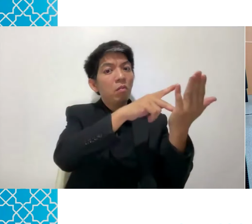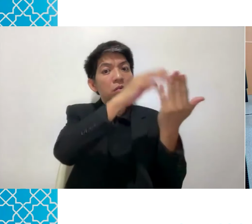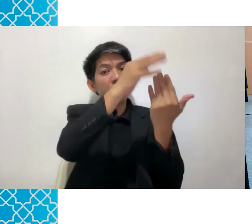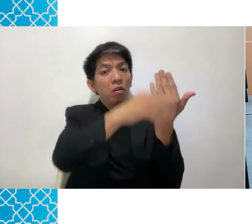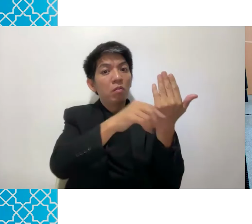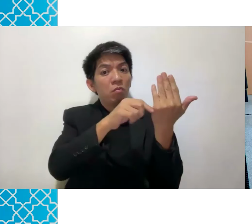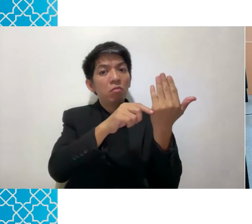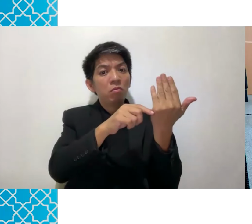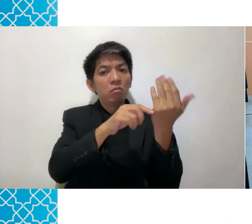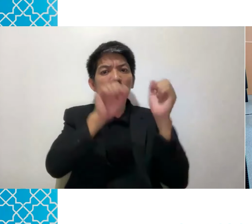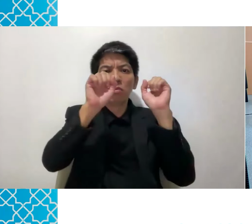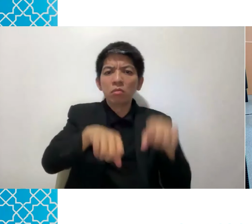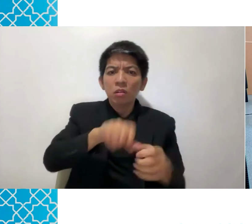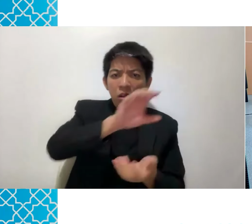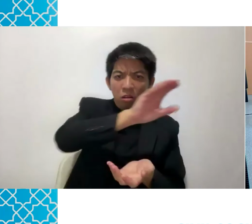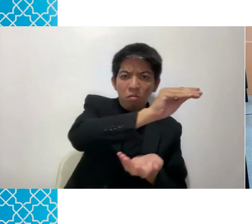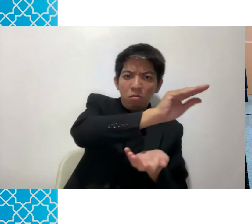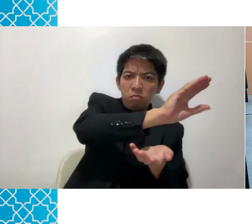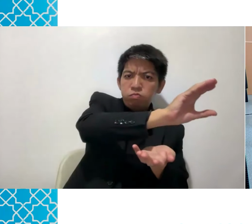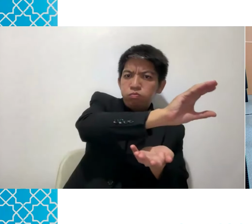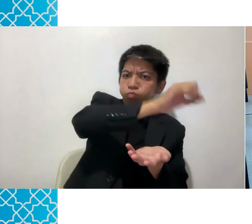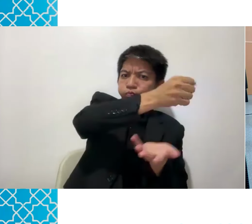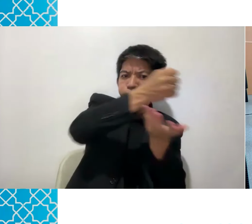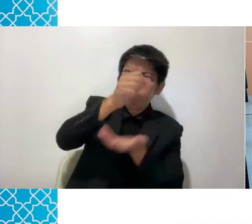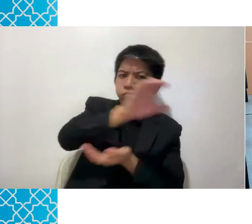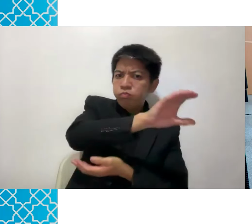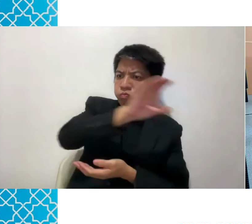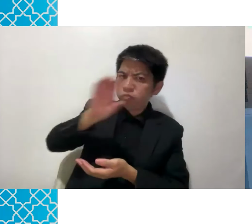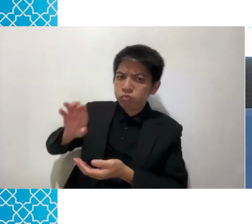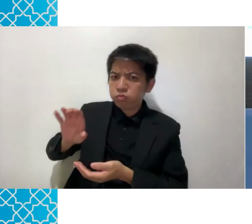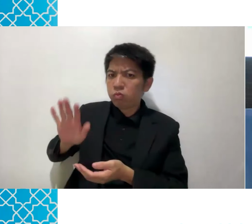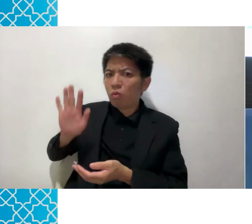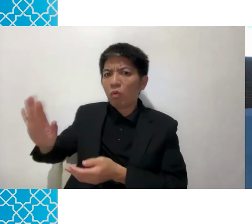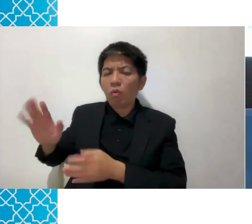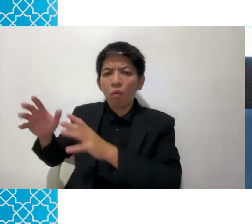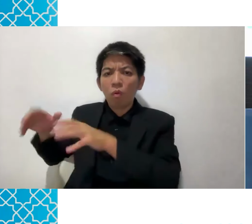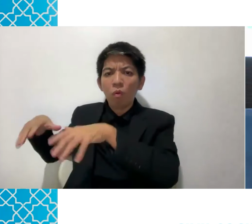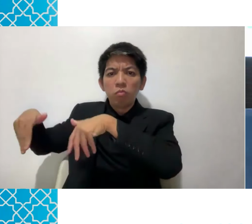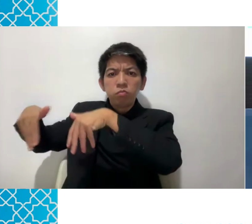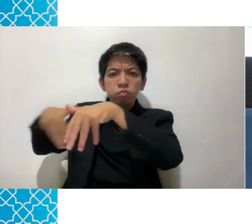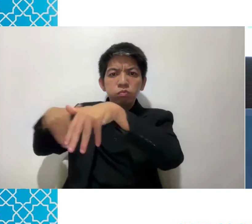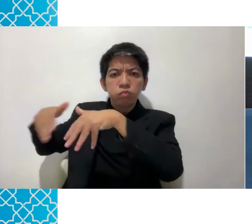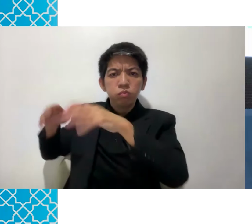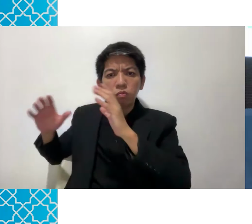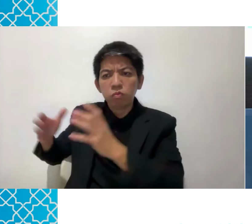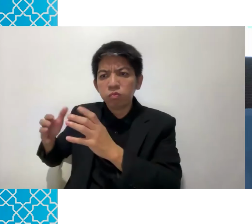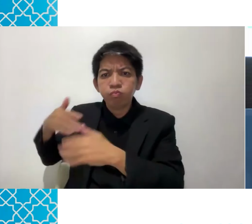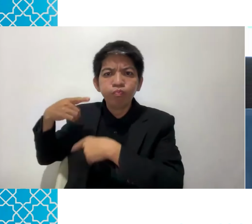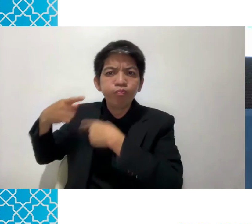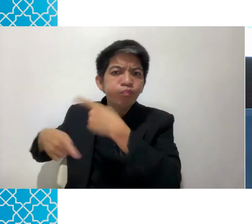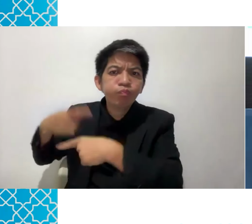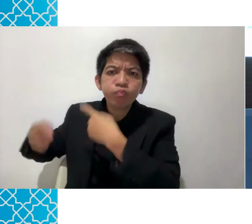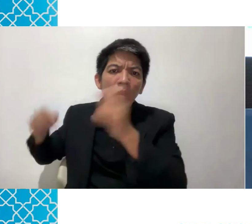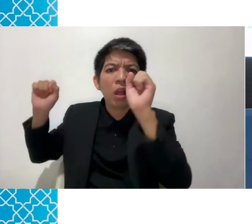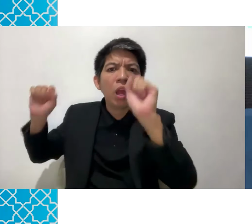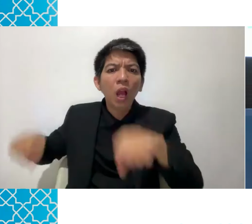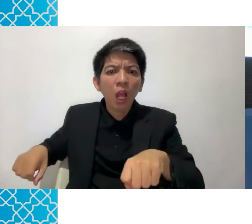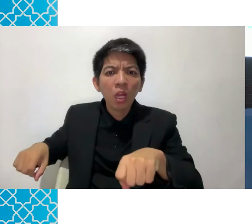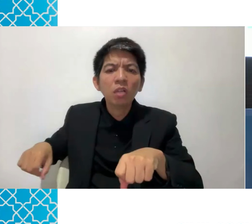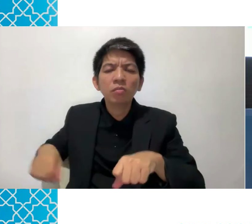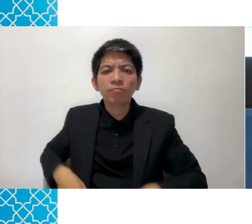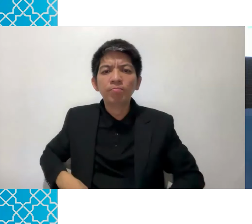the communities themselves and the capacities of those communities. And I think, those show very good